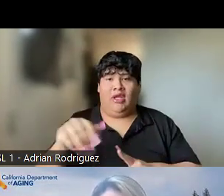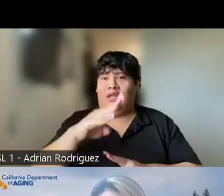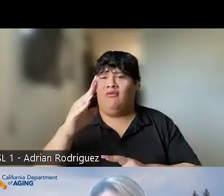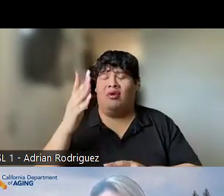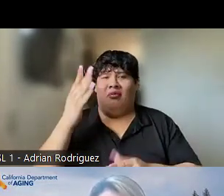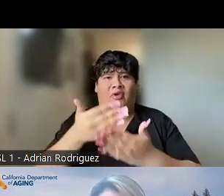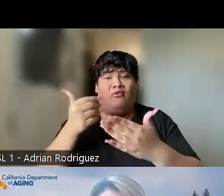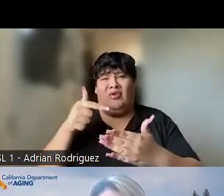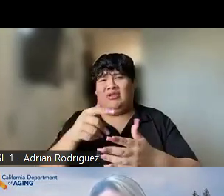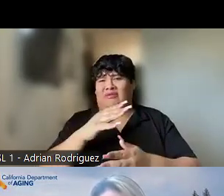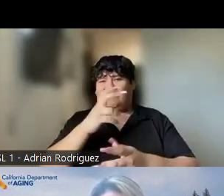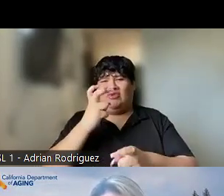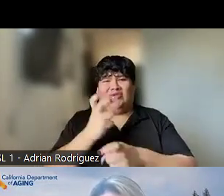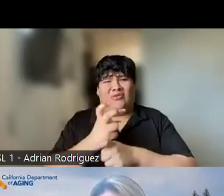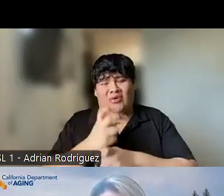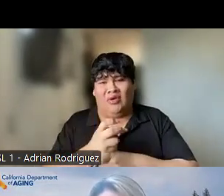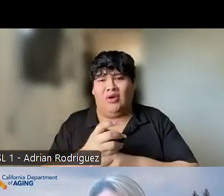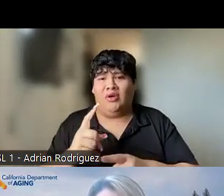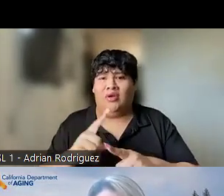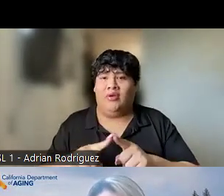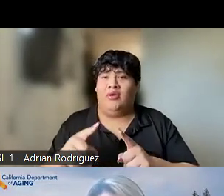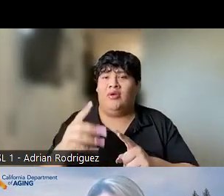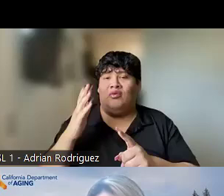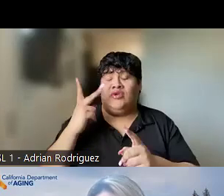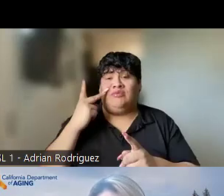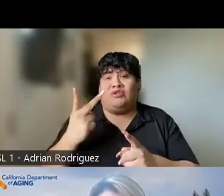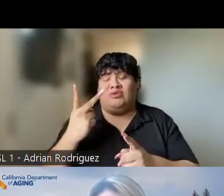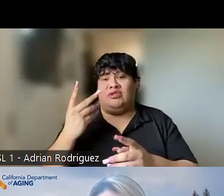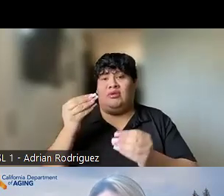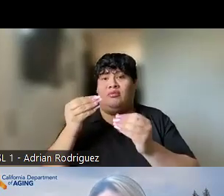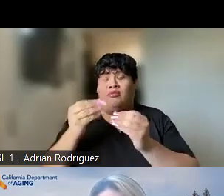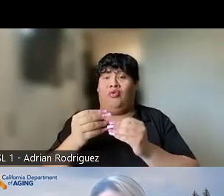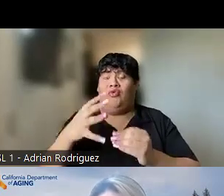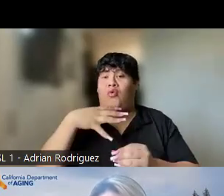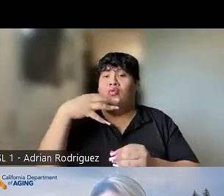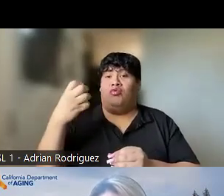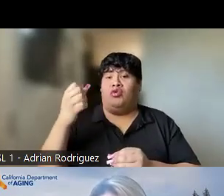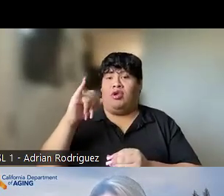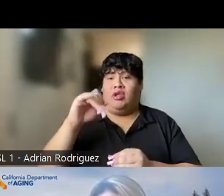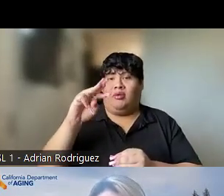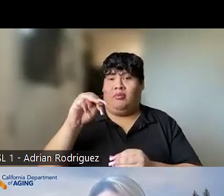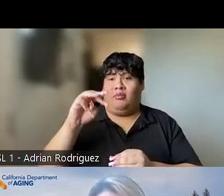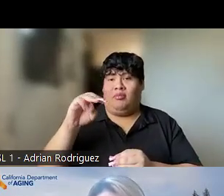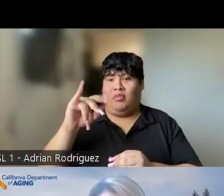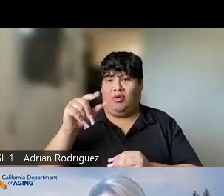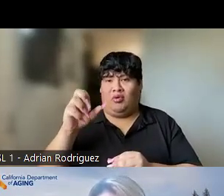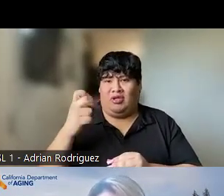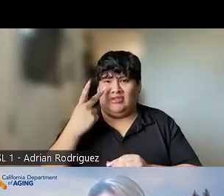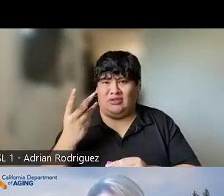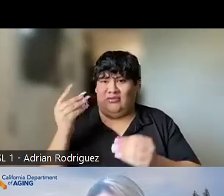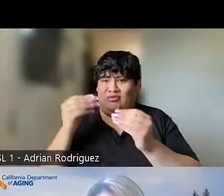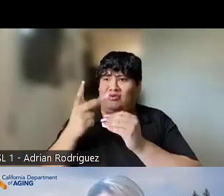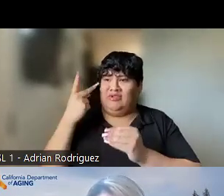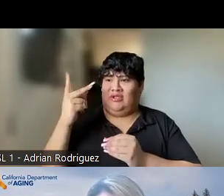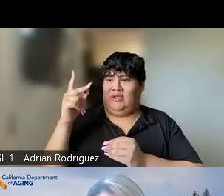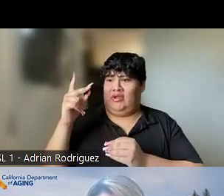been so critical, especially when we see older immigrants experiencing fear and loss due to the federal